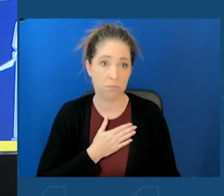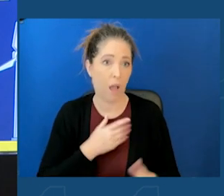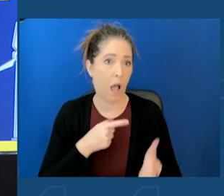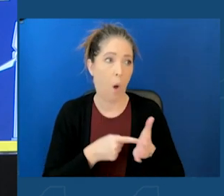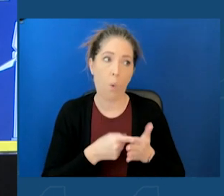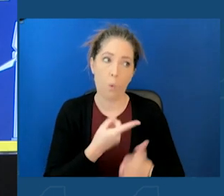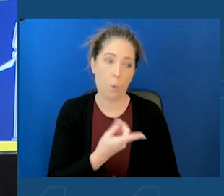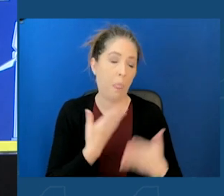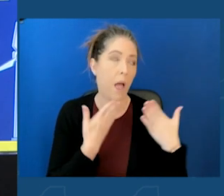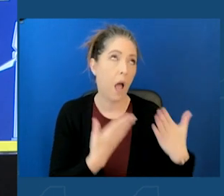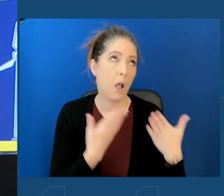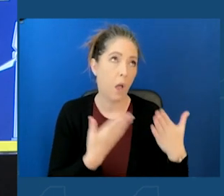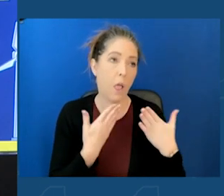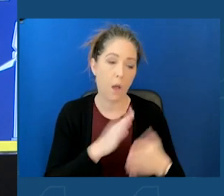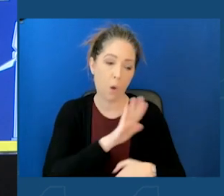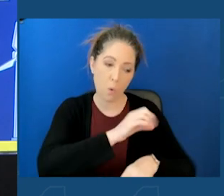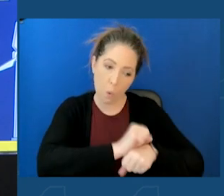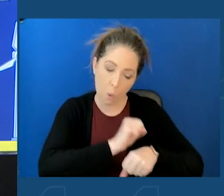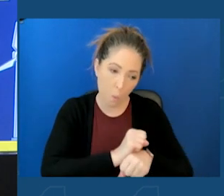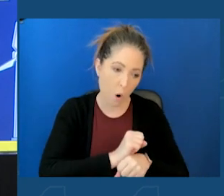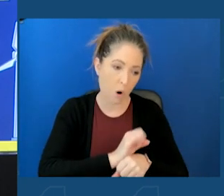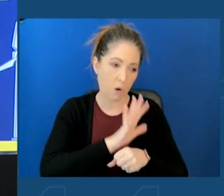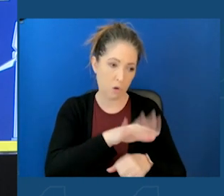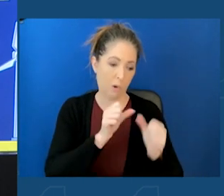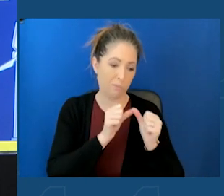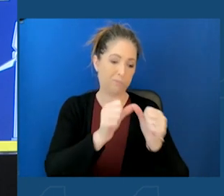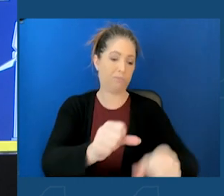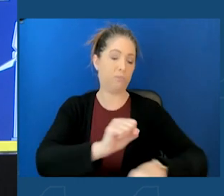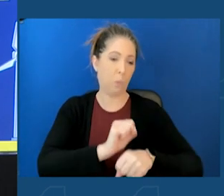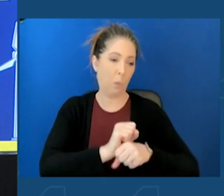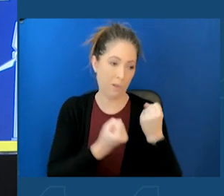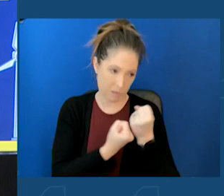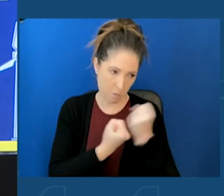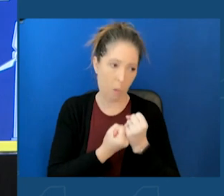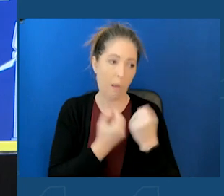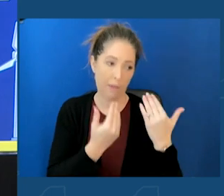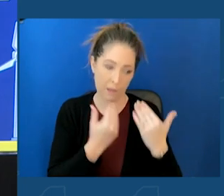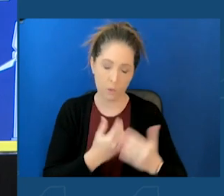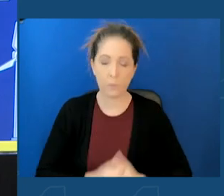you have done and all that you are continuing to do.